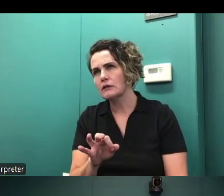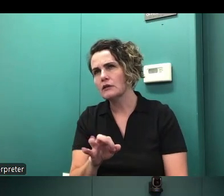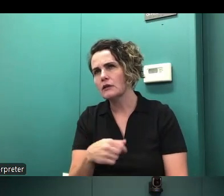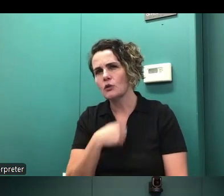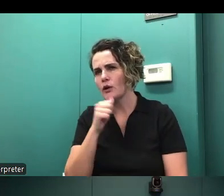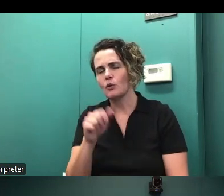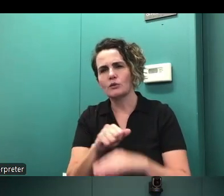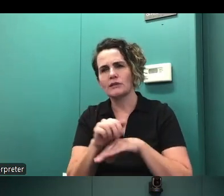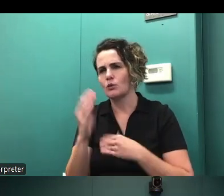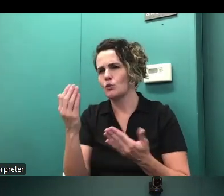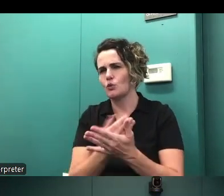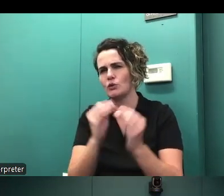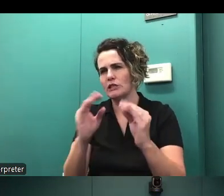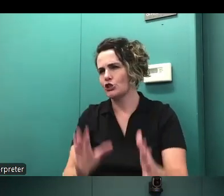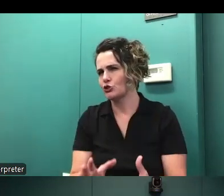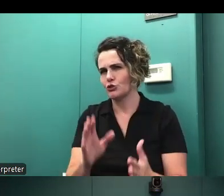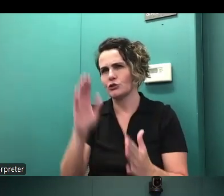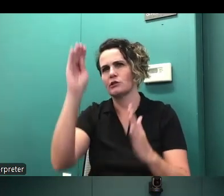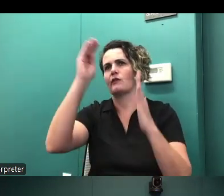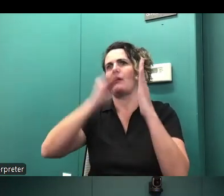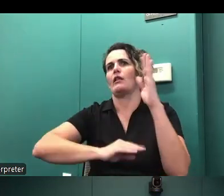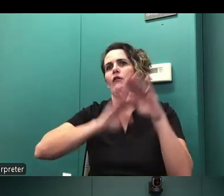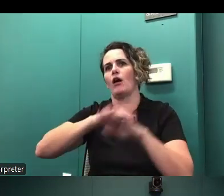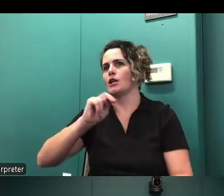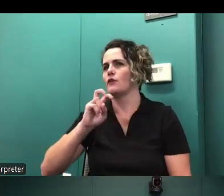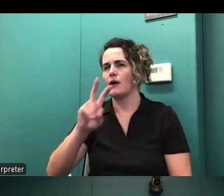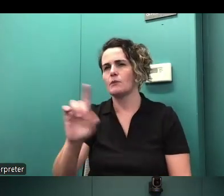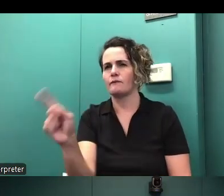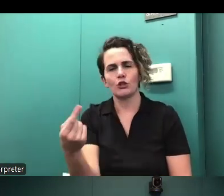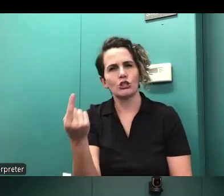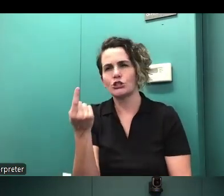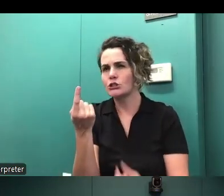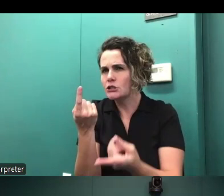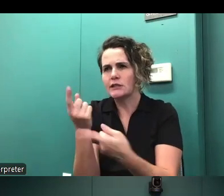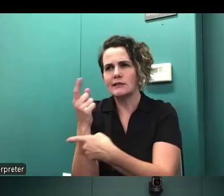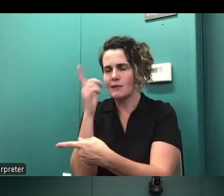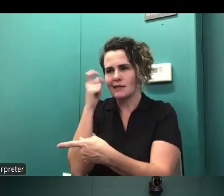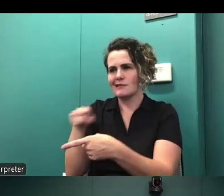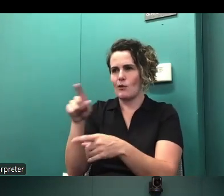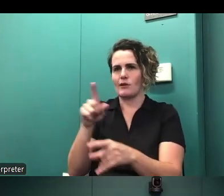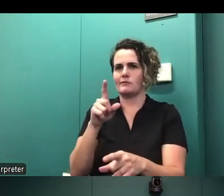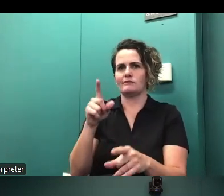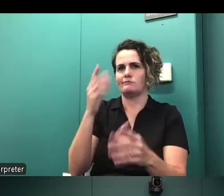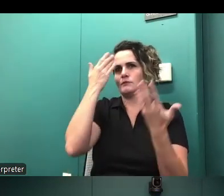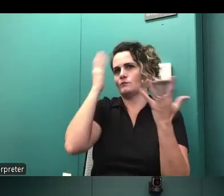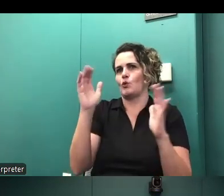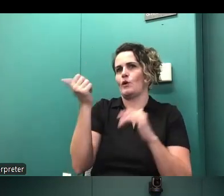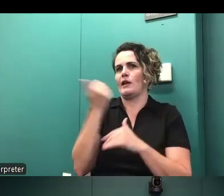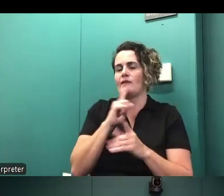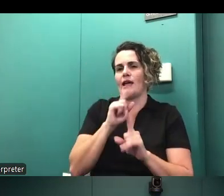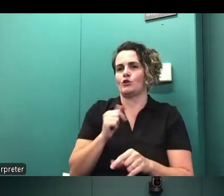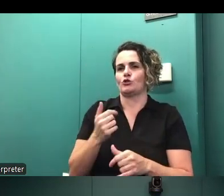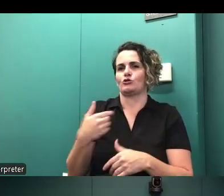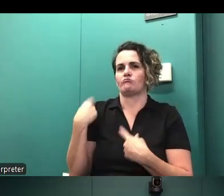it to their new teachers to fill out on November 1st because they're not going to know any answers yet.